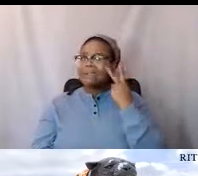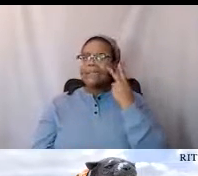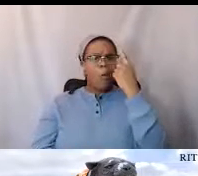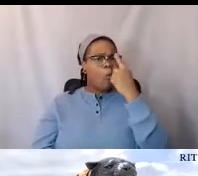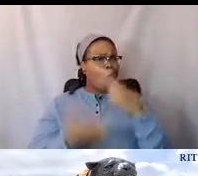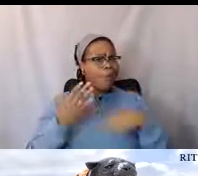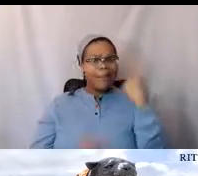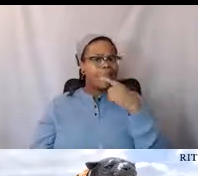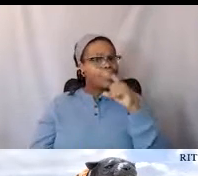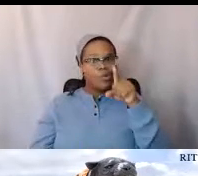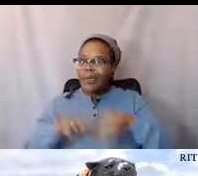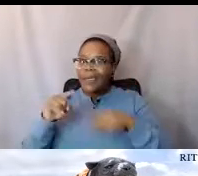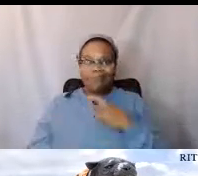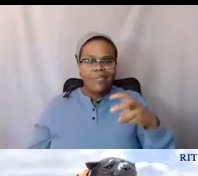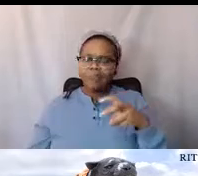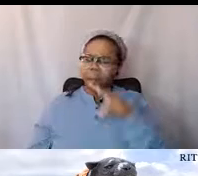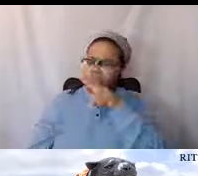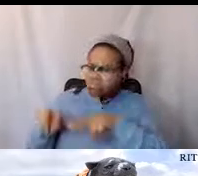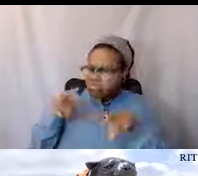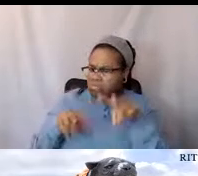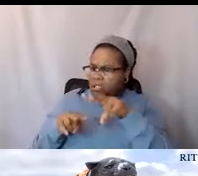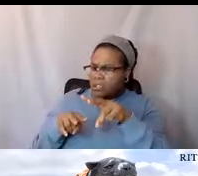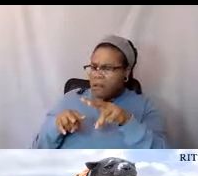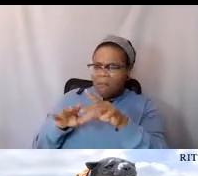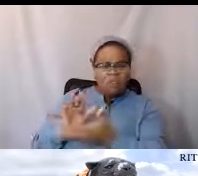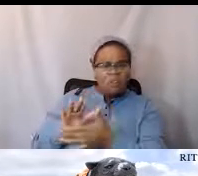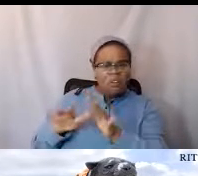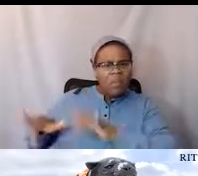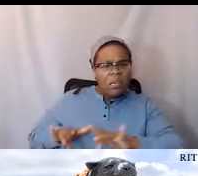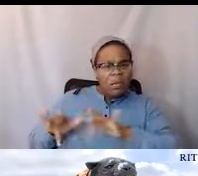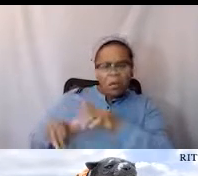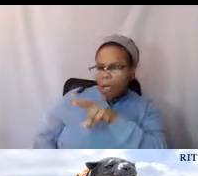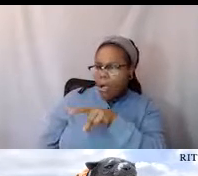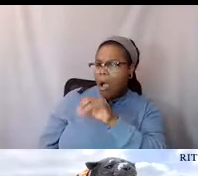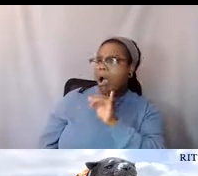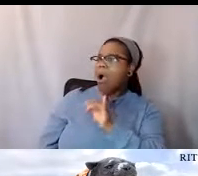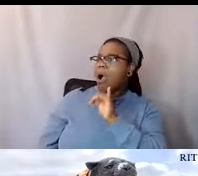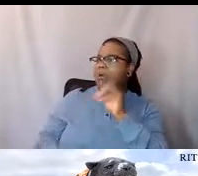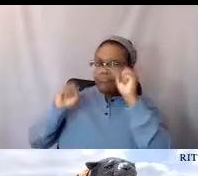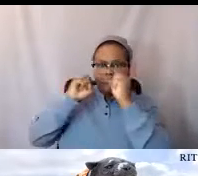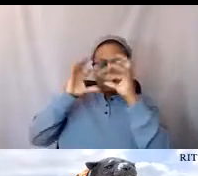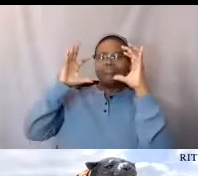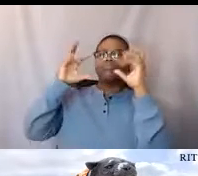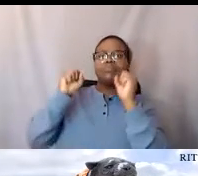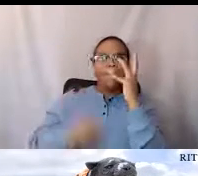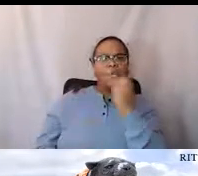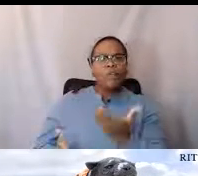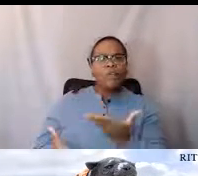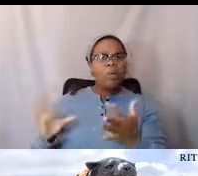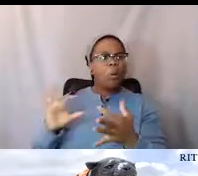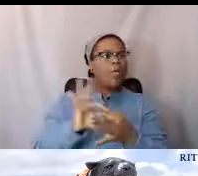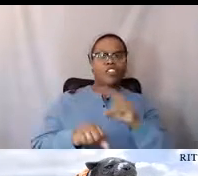get here, take a look at some of those tourist videos. You will see some surprising and beautiful things just in terms of the